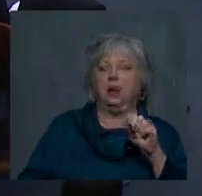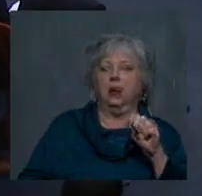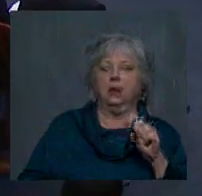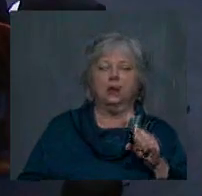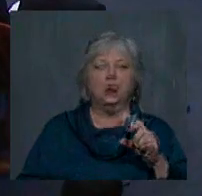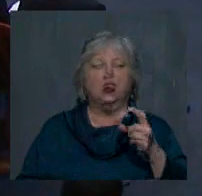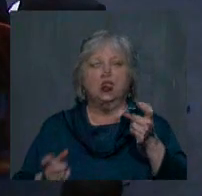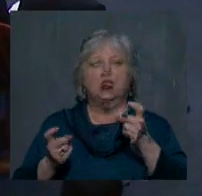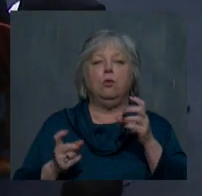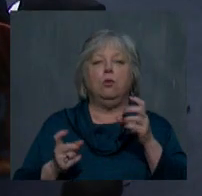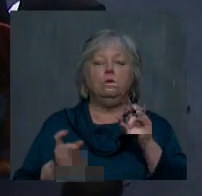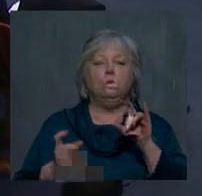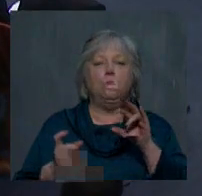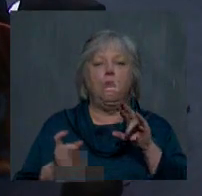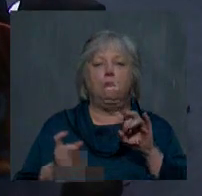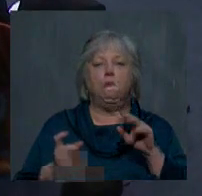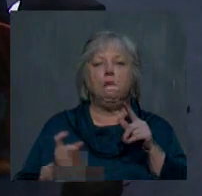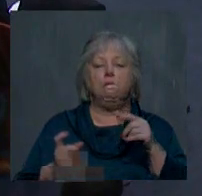Mr. Wyrick, you're next.